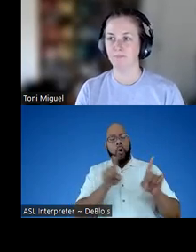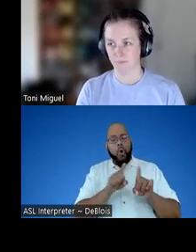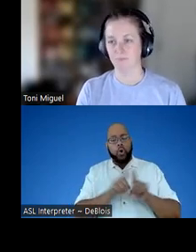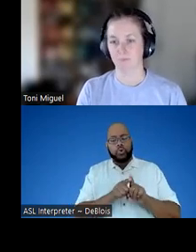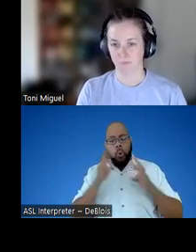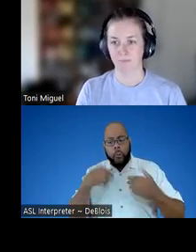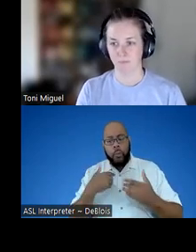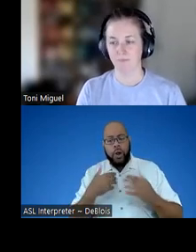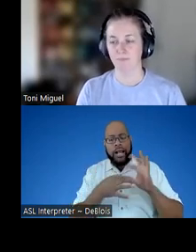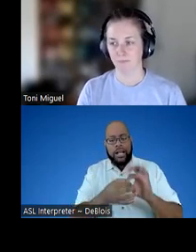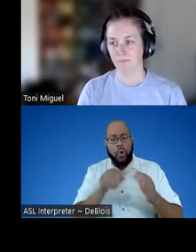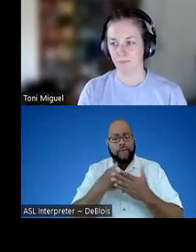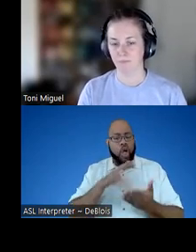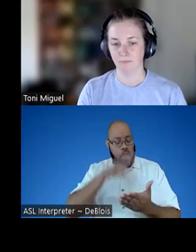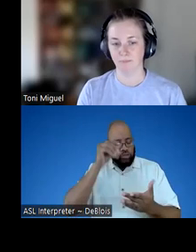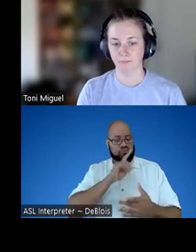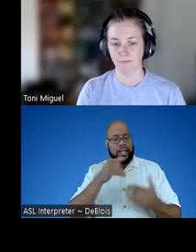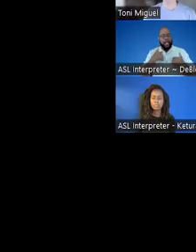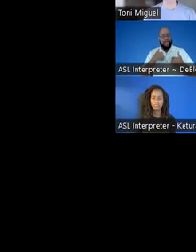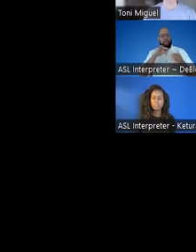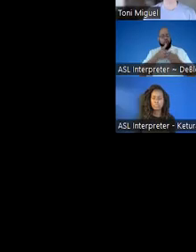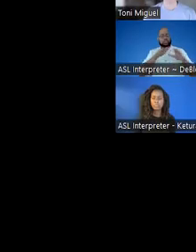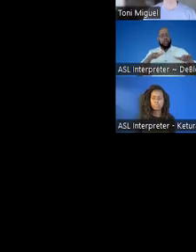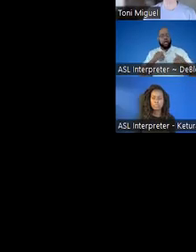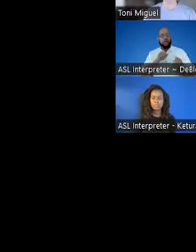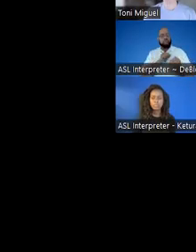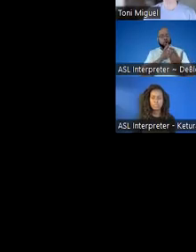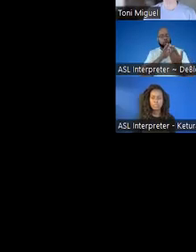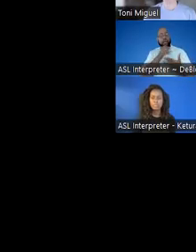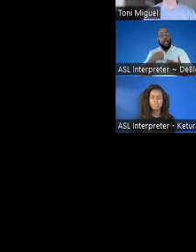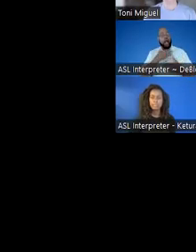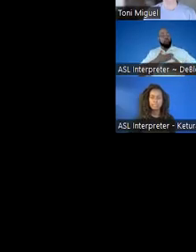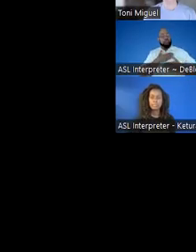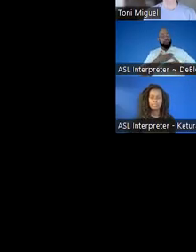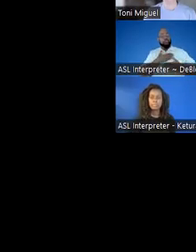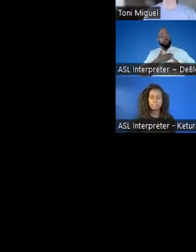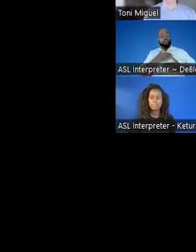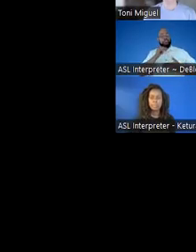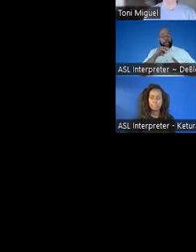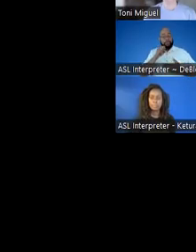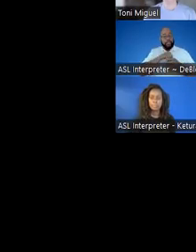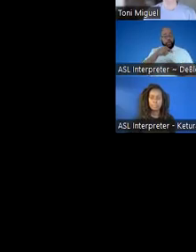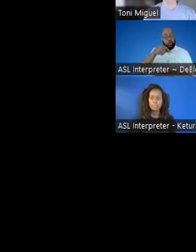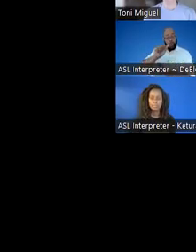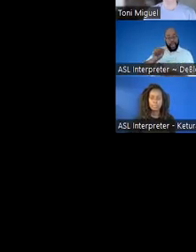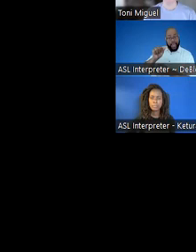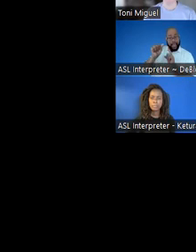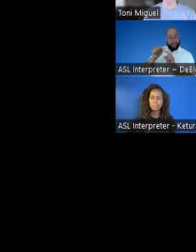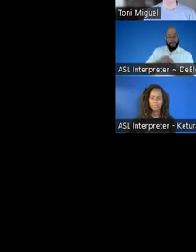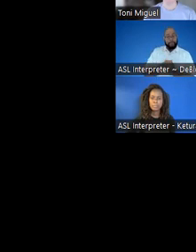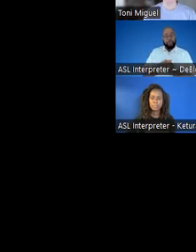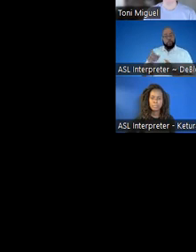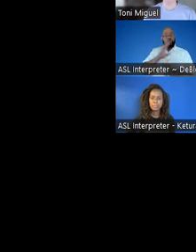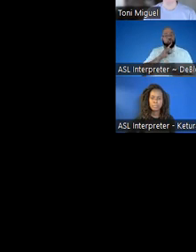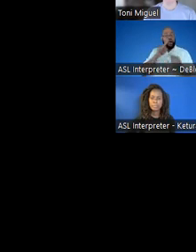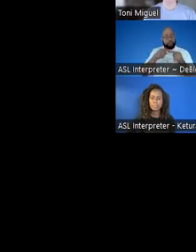hopefully we're connecting all of our learning to really have a whole child approach. And I appreciated James in the Q&A where